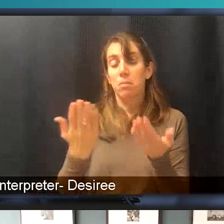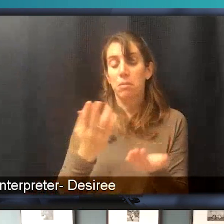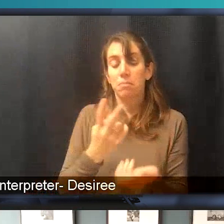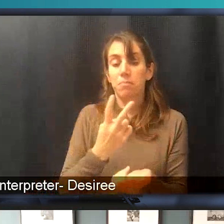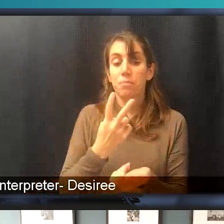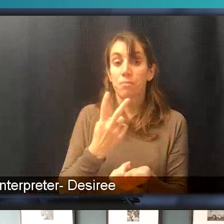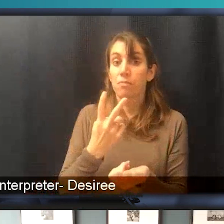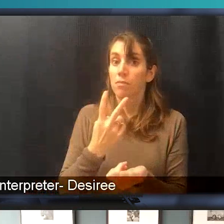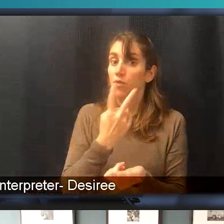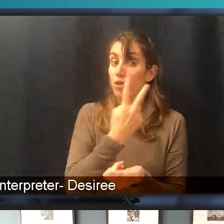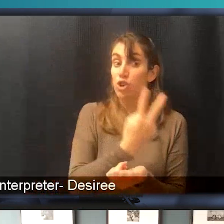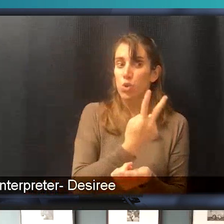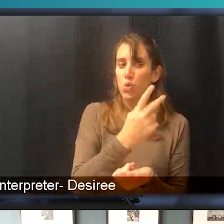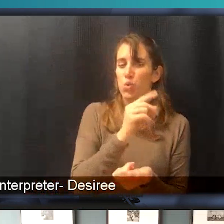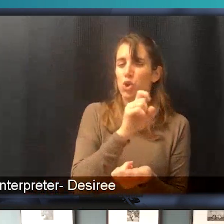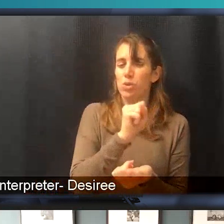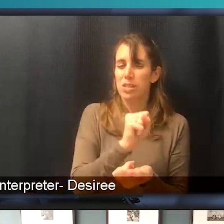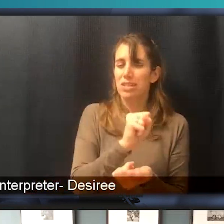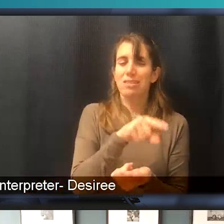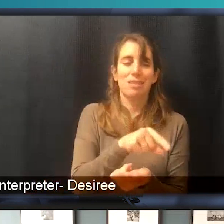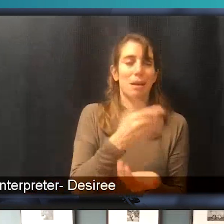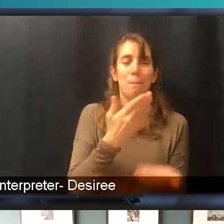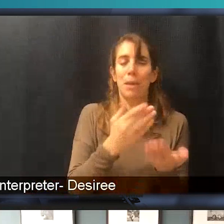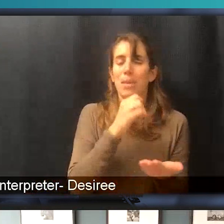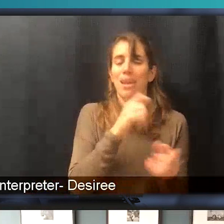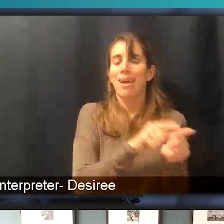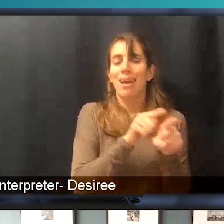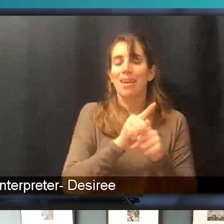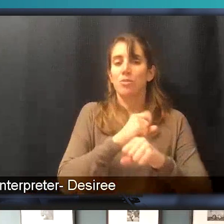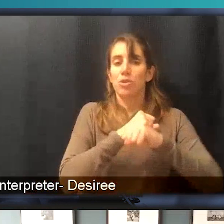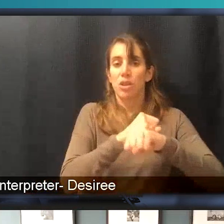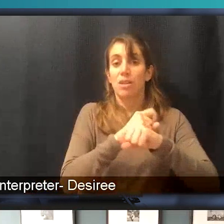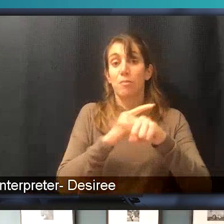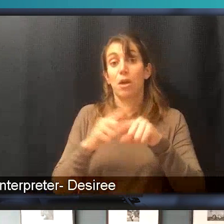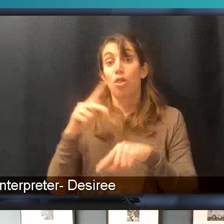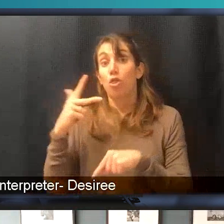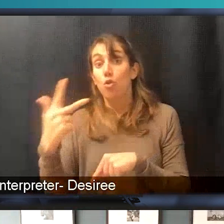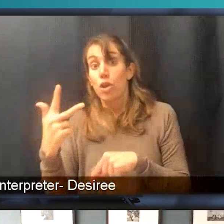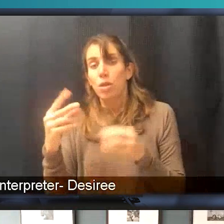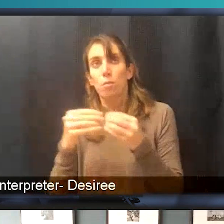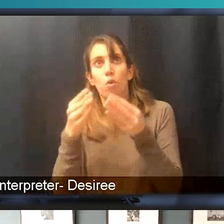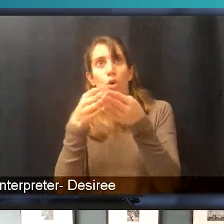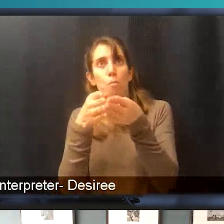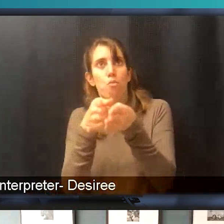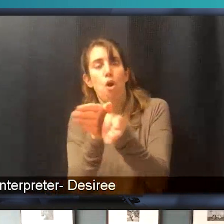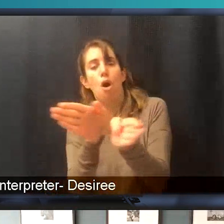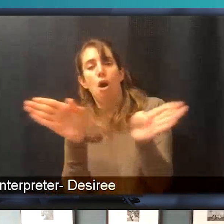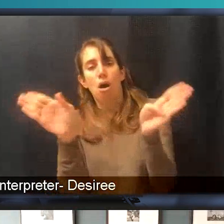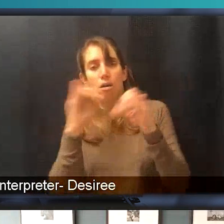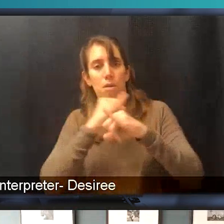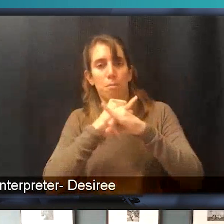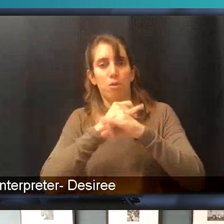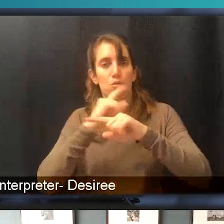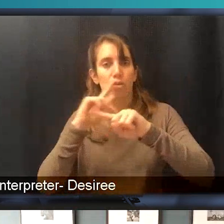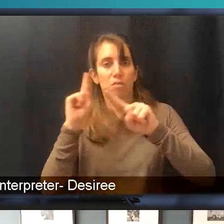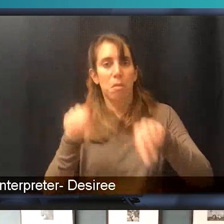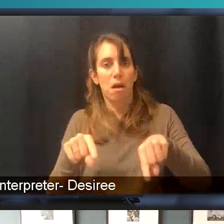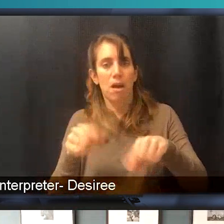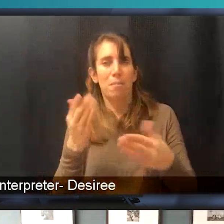drop. We know from 3 doses you get this nice broadening of the immune response, so it might be less of a drop with 3 doses, but we